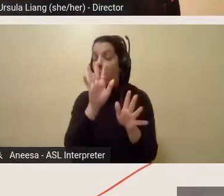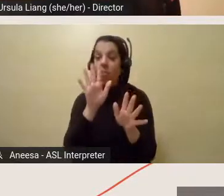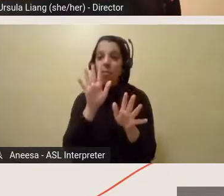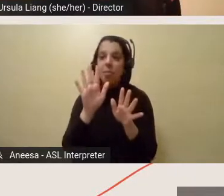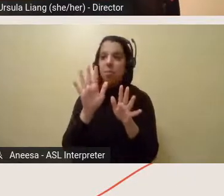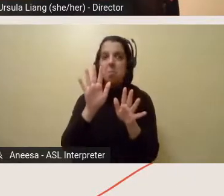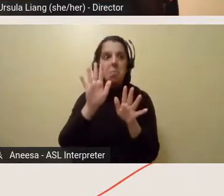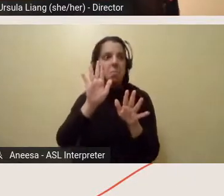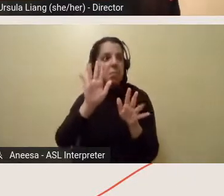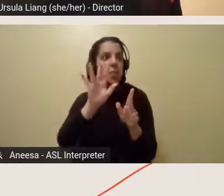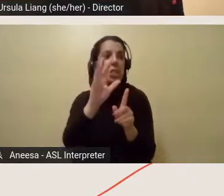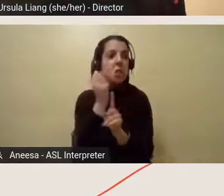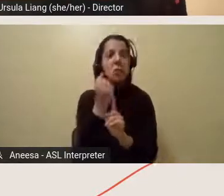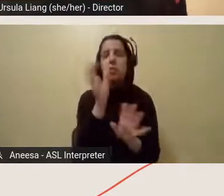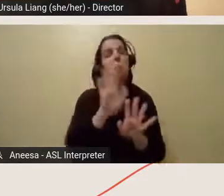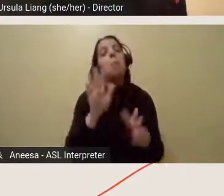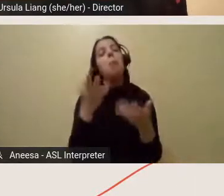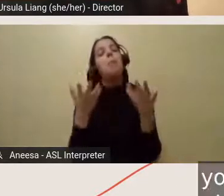view, then,